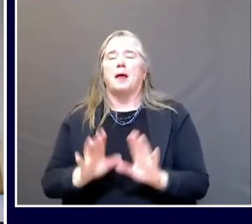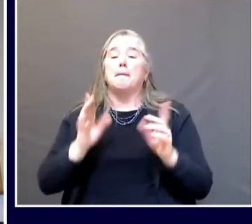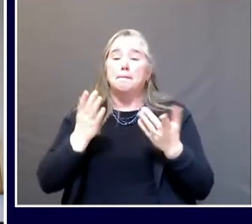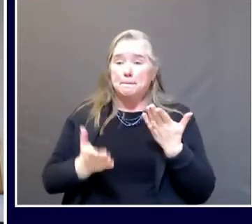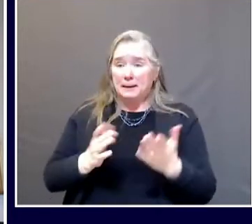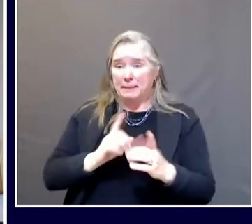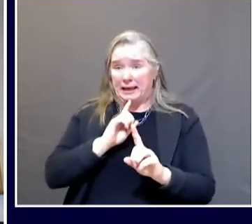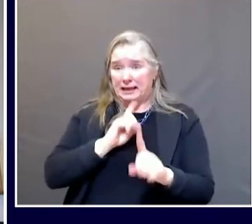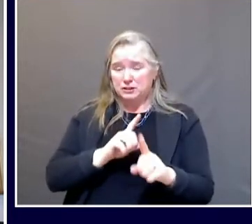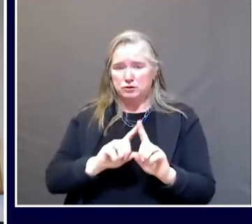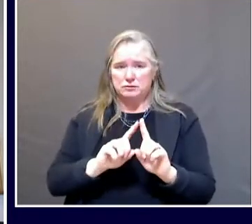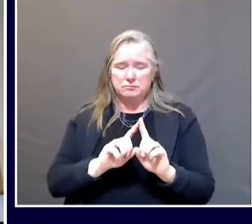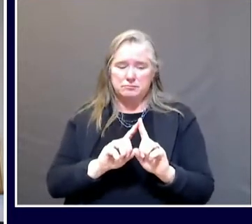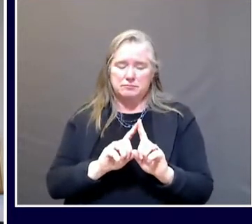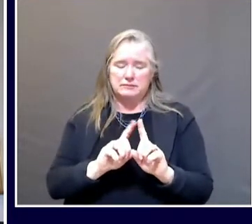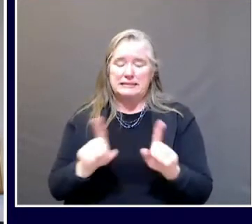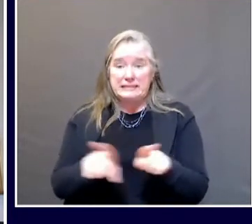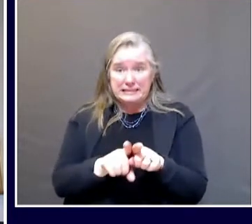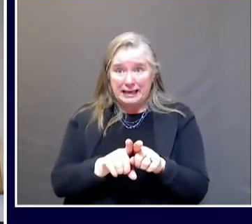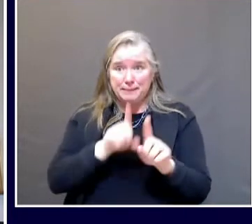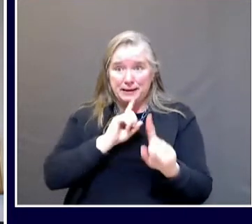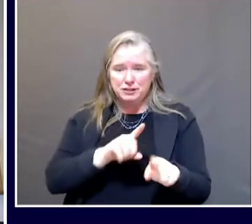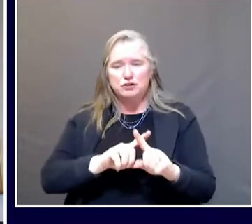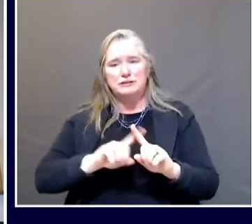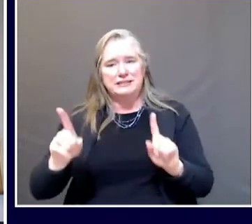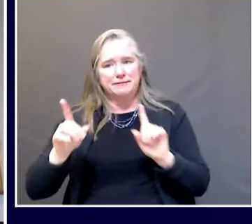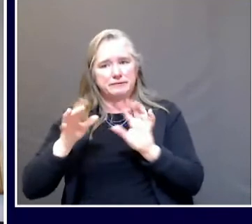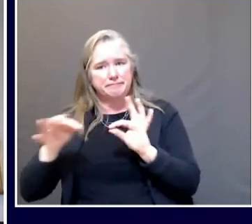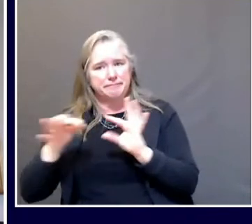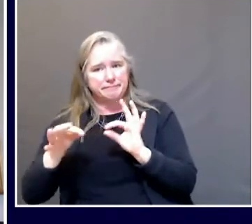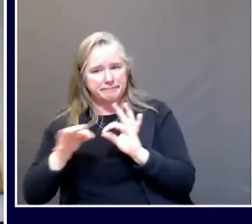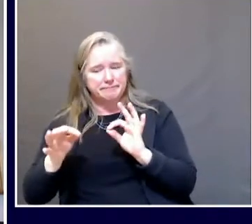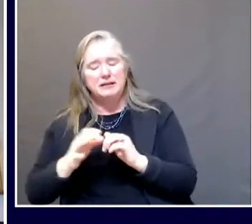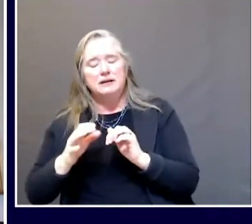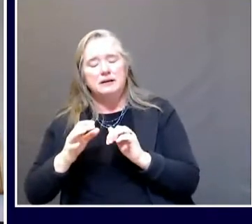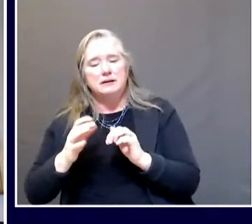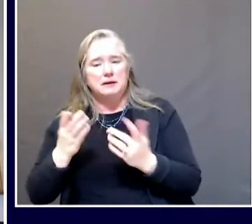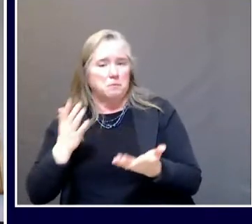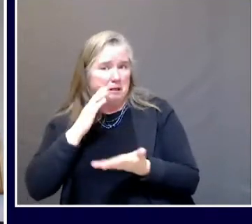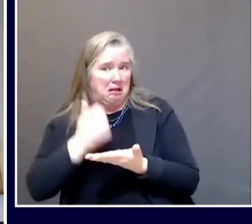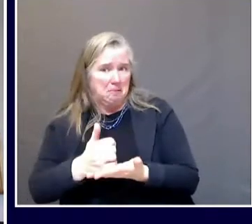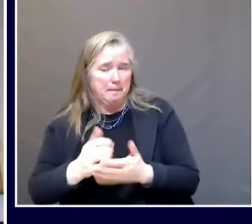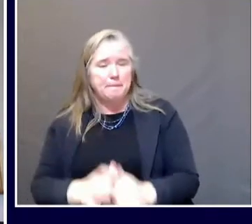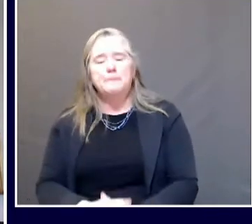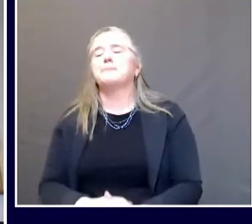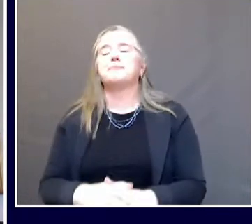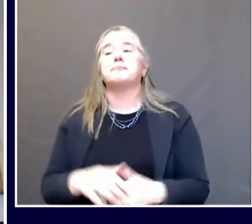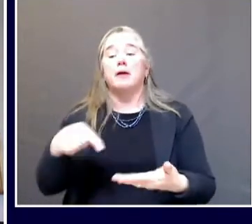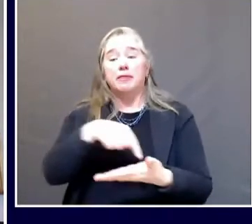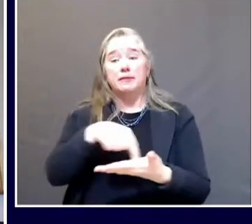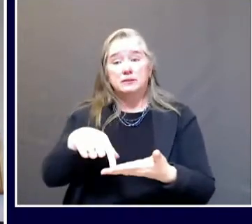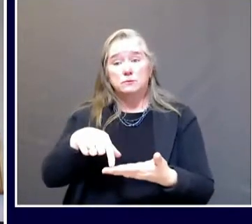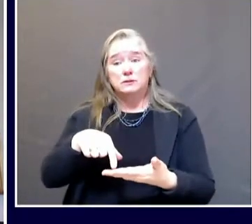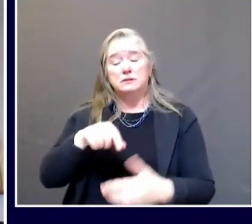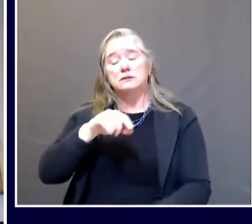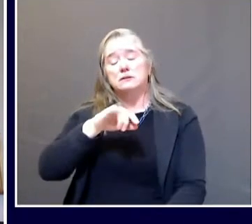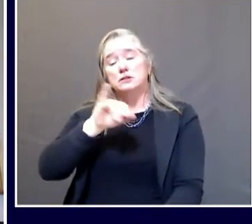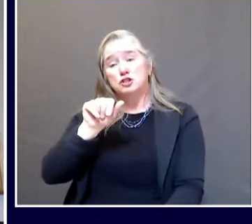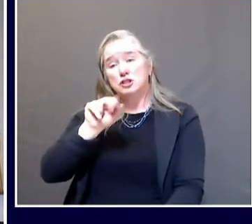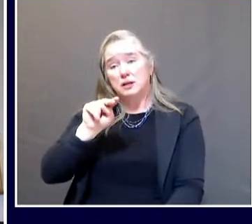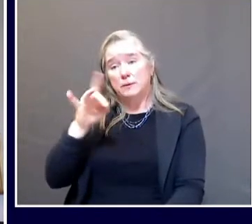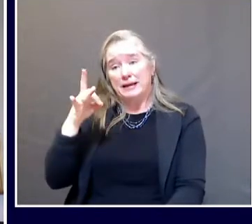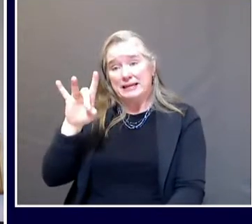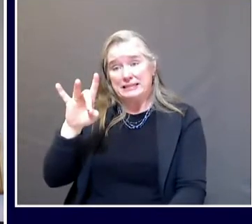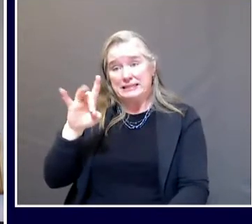Commissioner want to get her take as well. But this upcoming week, the week that starts this Monday, will be,